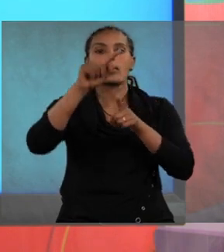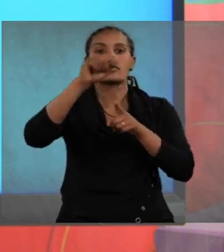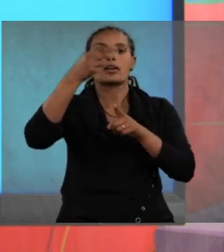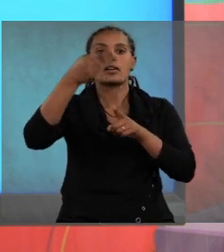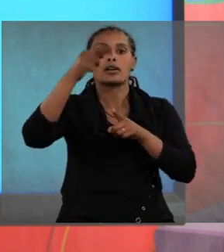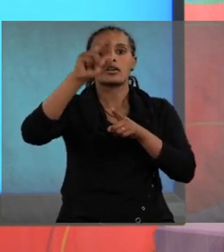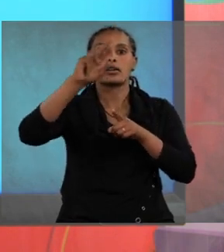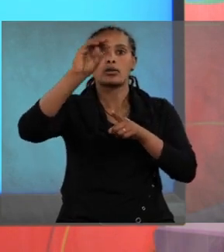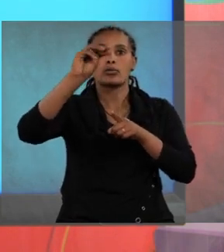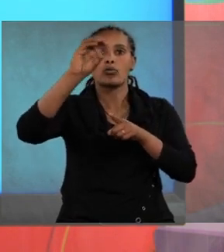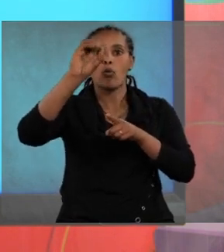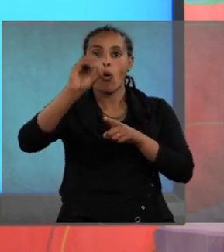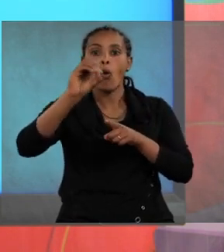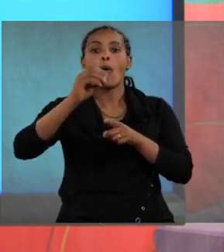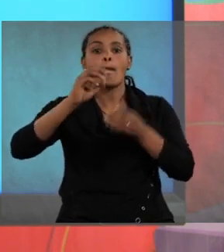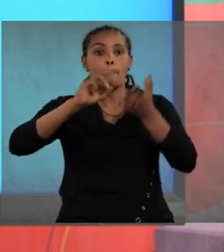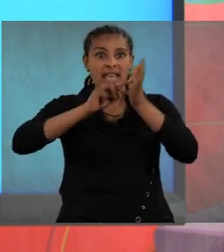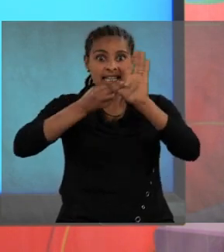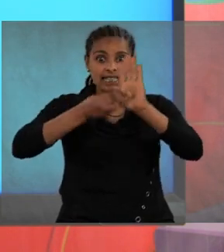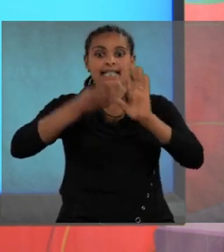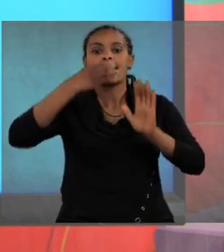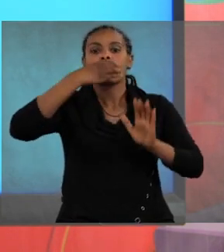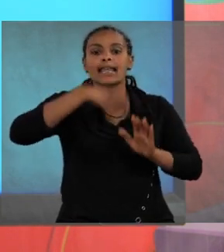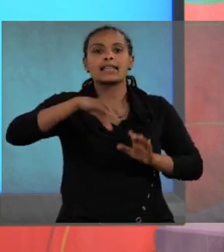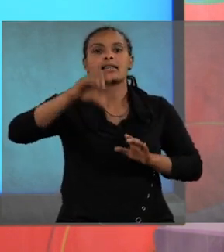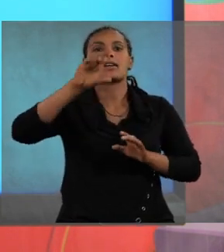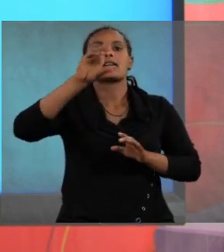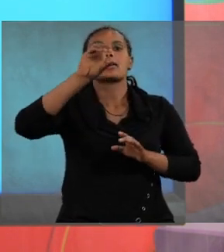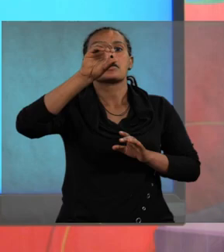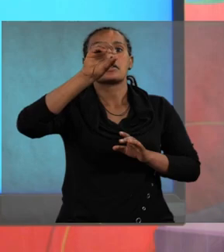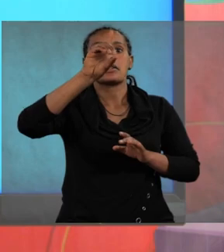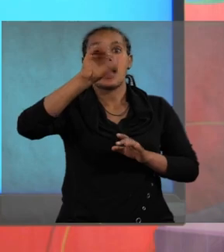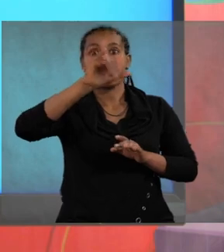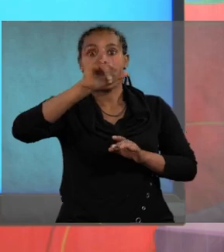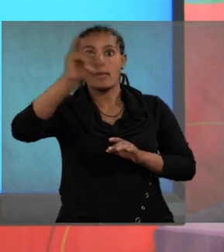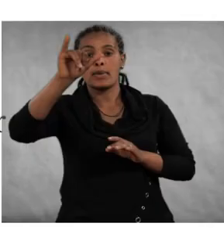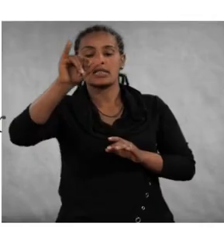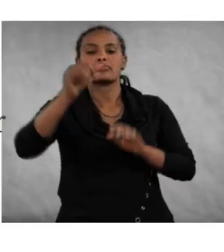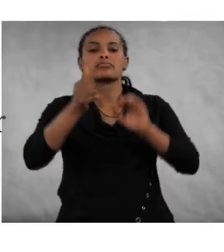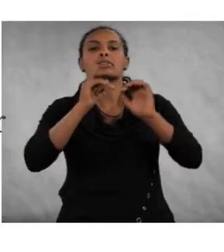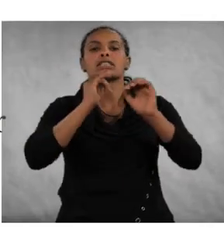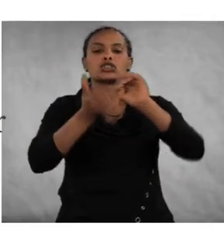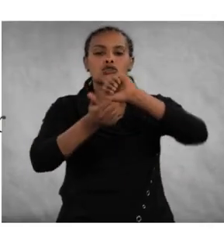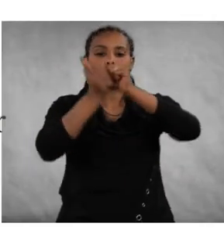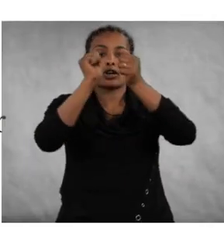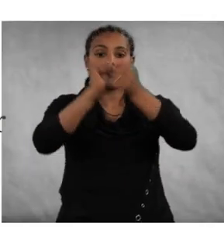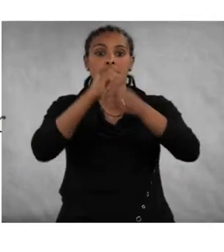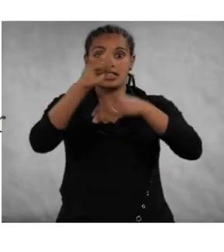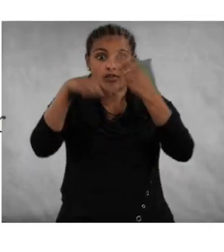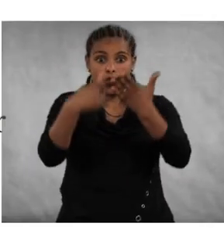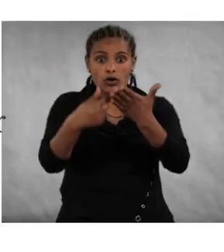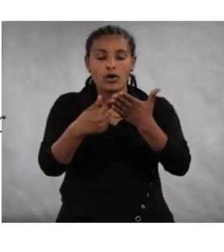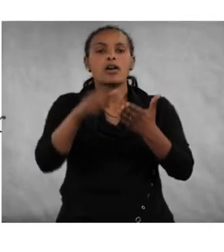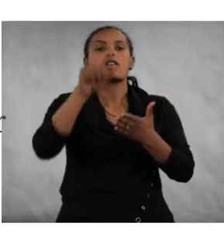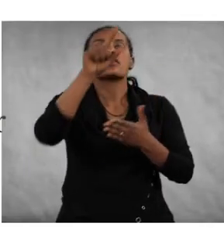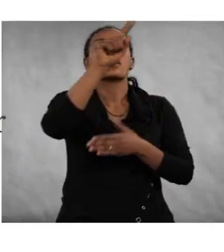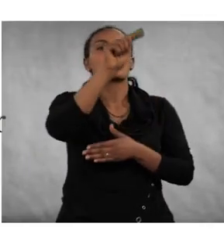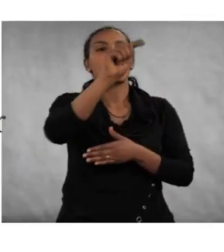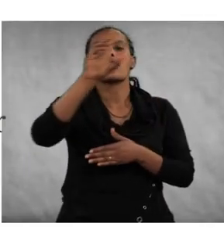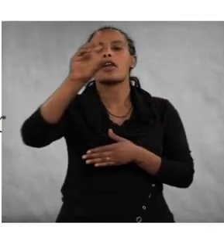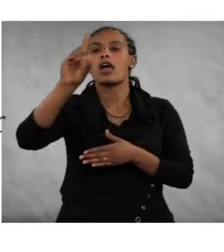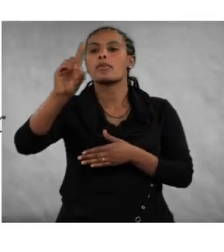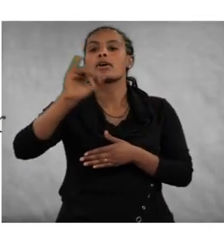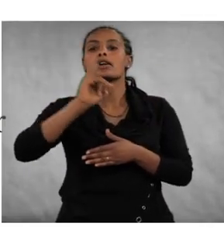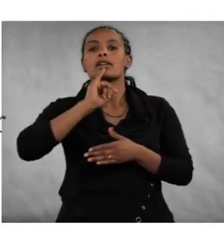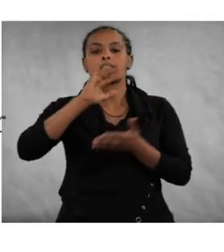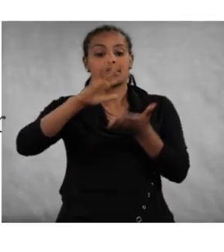Thermo means heat, dynamic means change. Therefore, thermodynamics